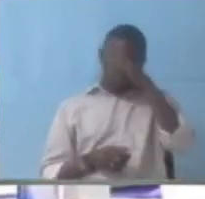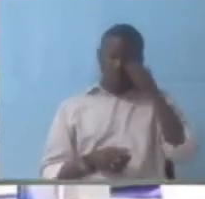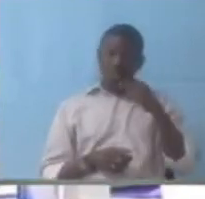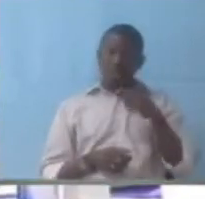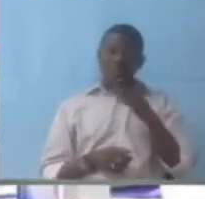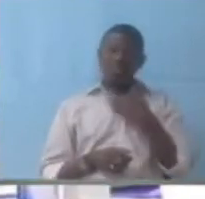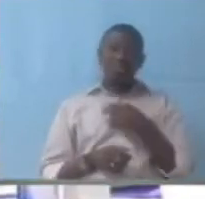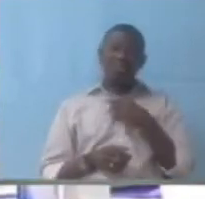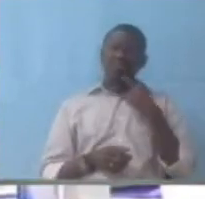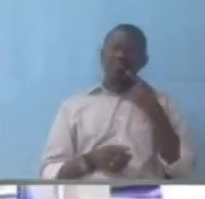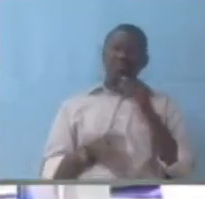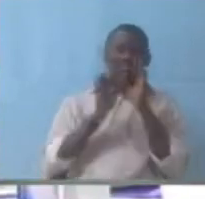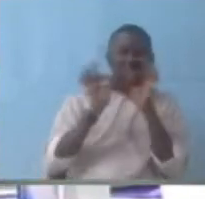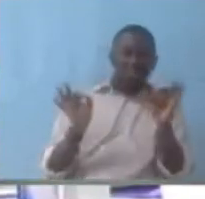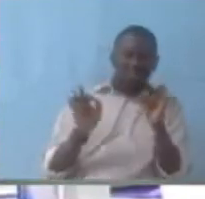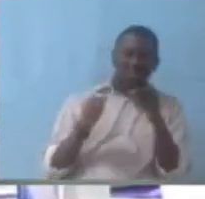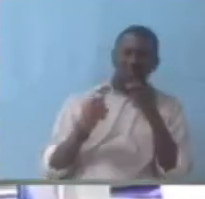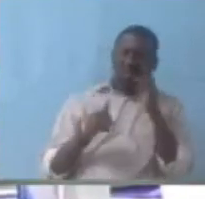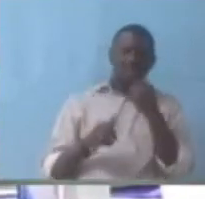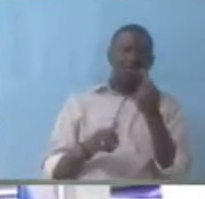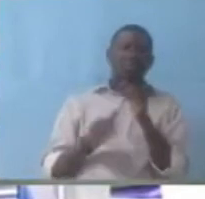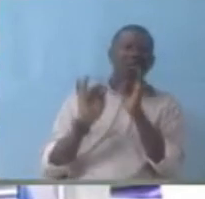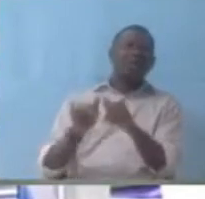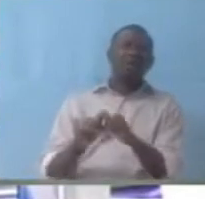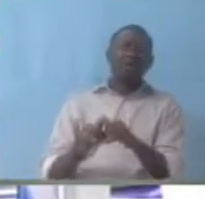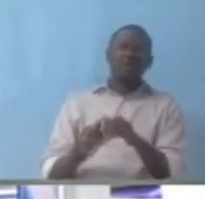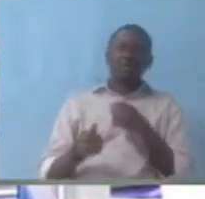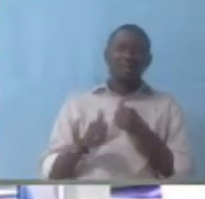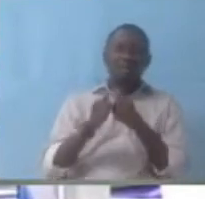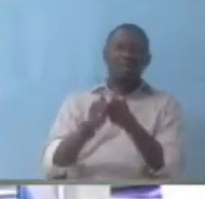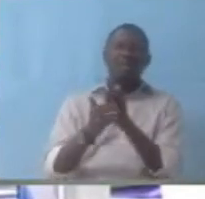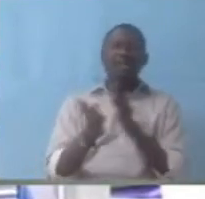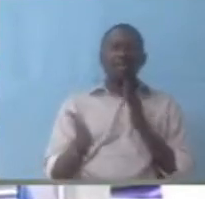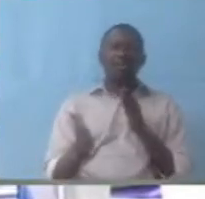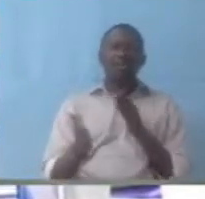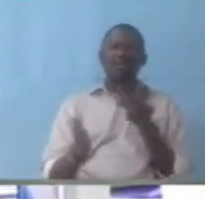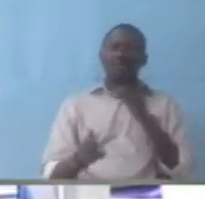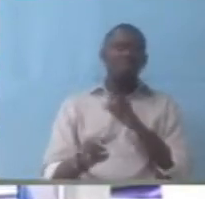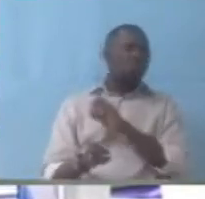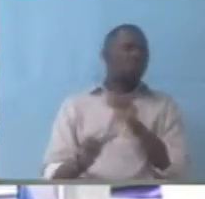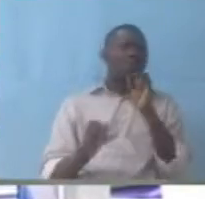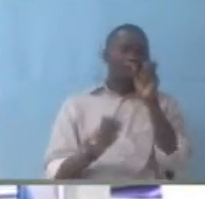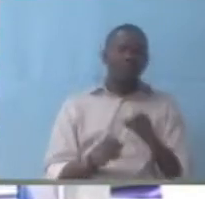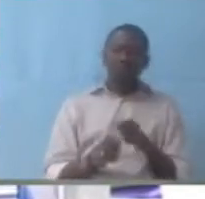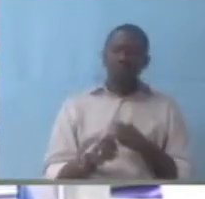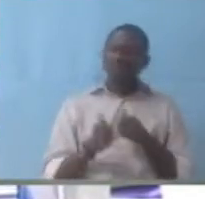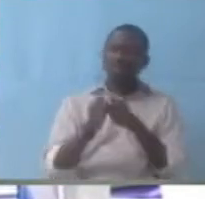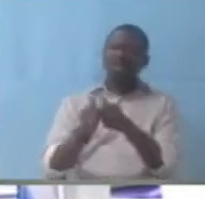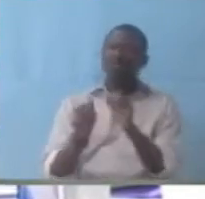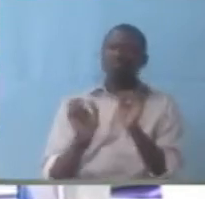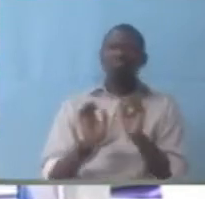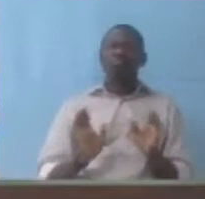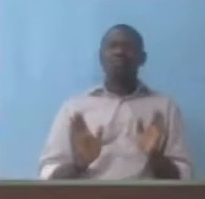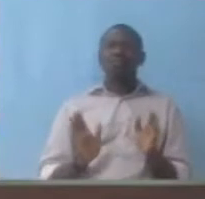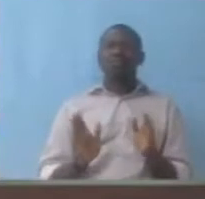purposes, it should just be there as a guideline, even though no one was guided by it. Anatara num fa ya dedale no re comme ya